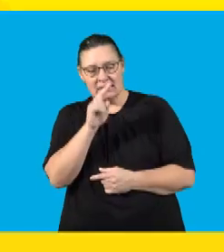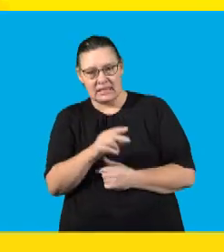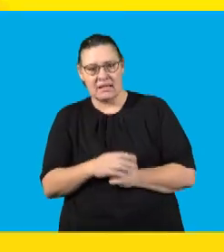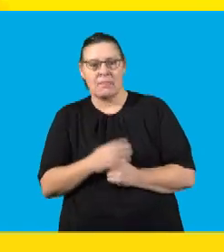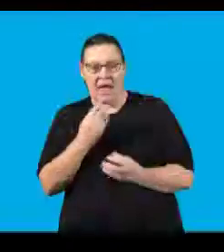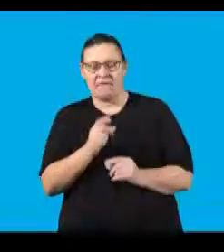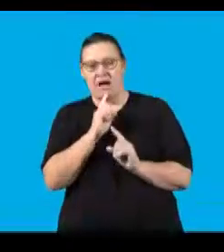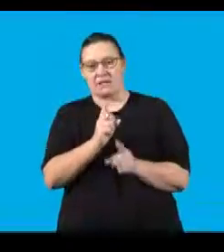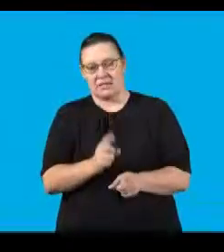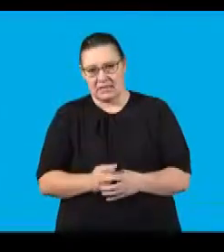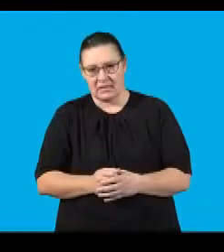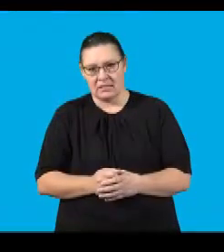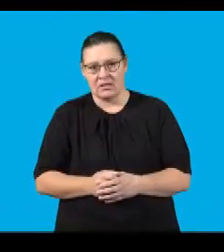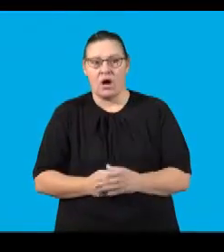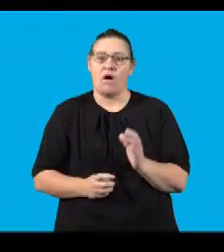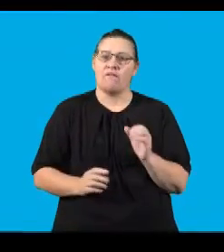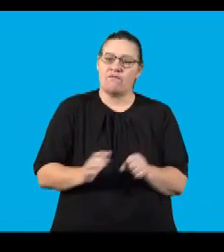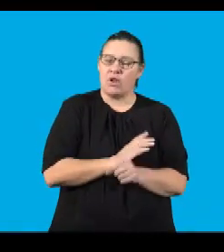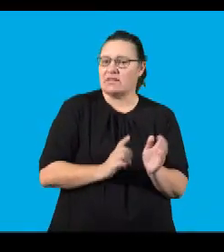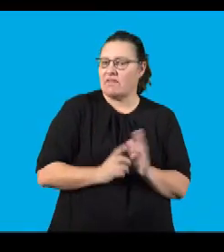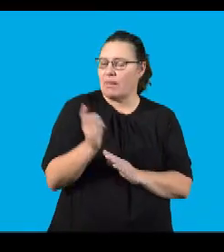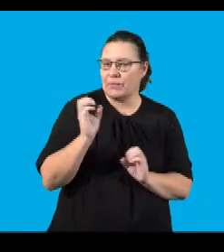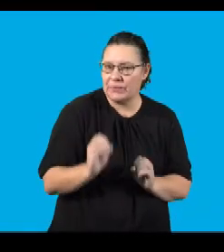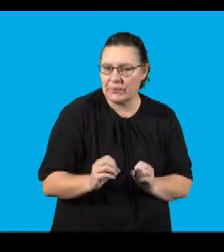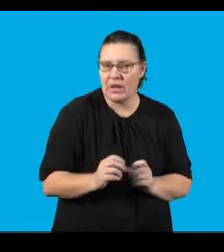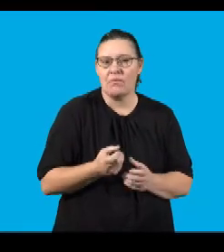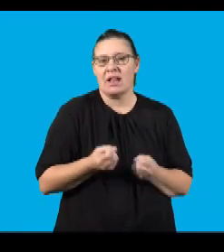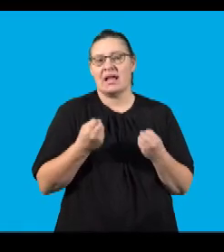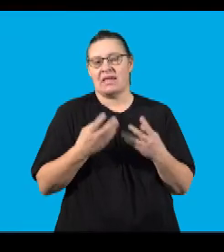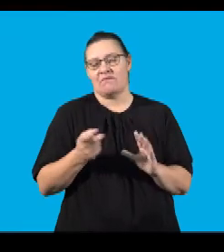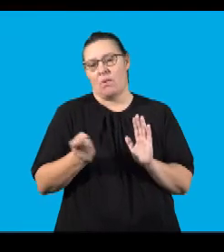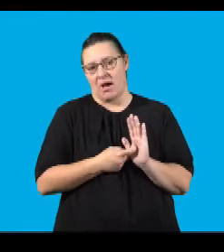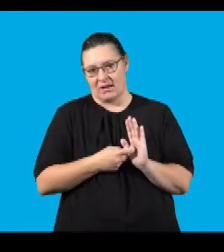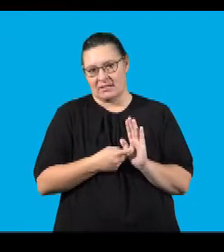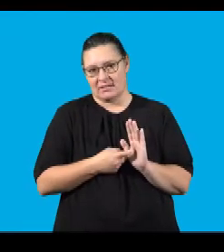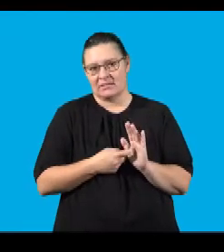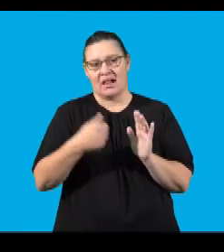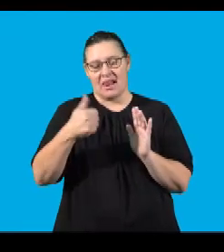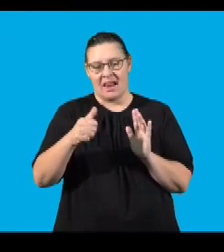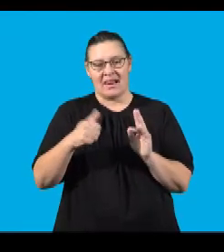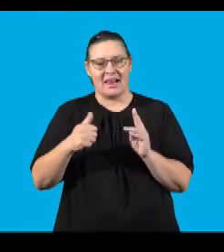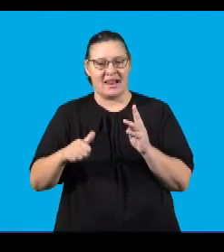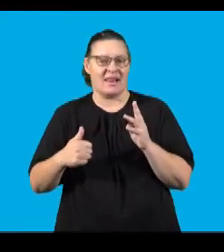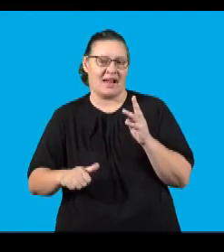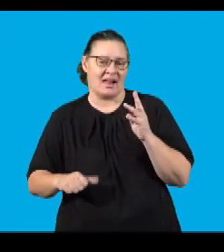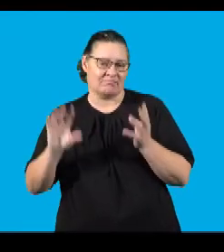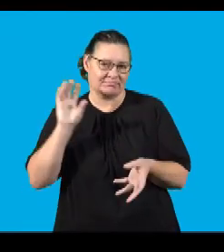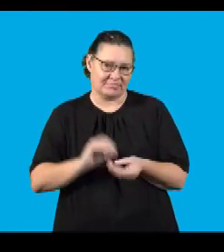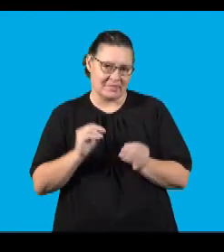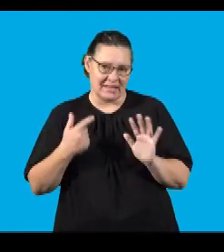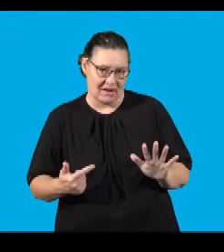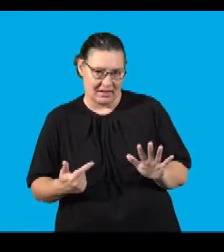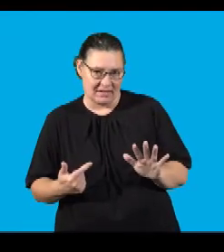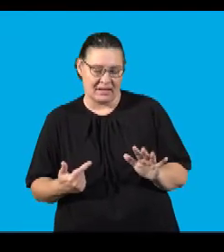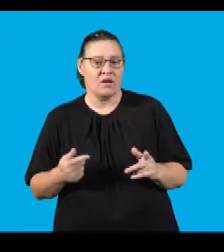Here you can see I have the answers. It's not fully developed, and that will give you a mark. And then the same with the rest